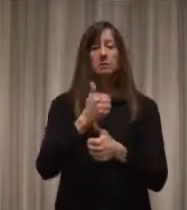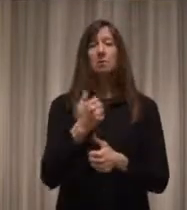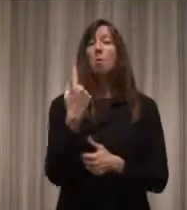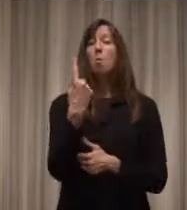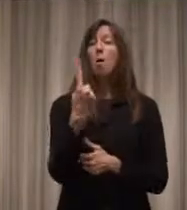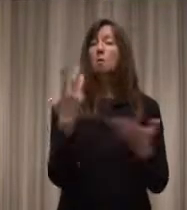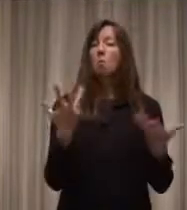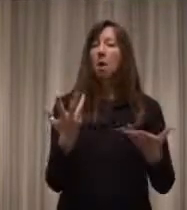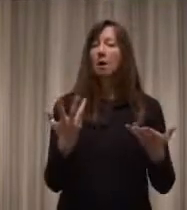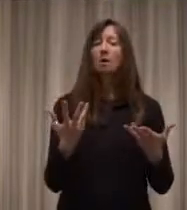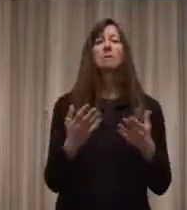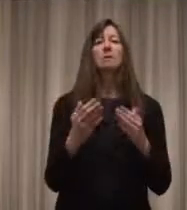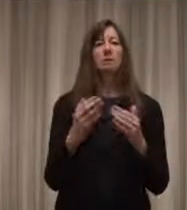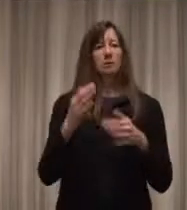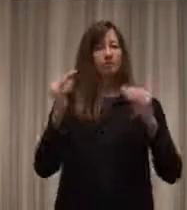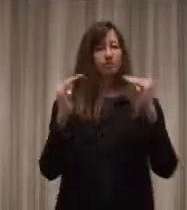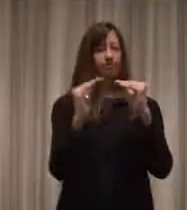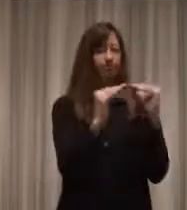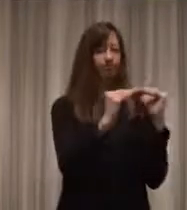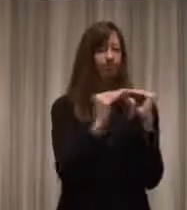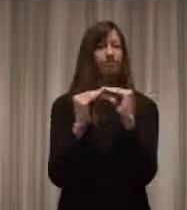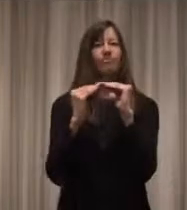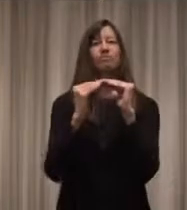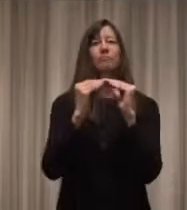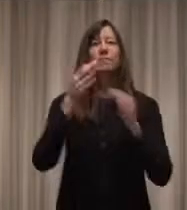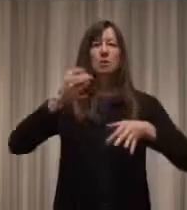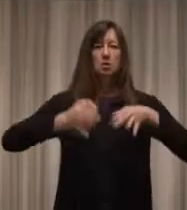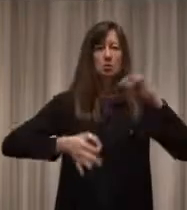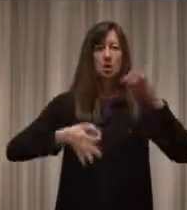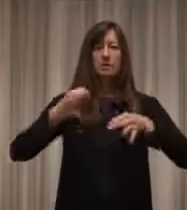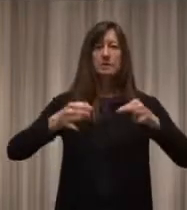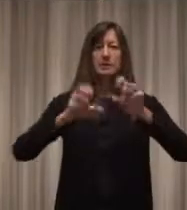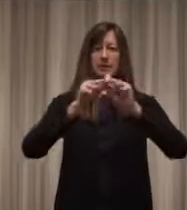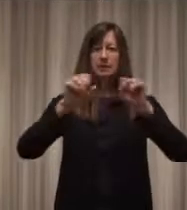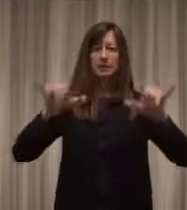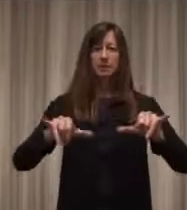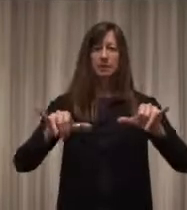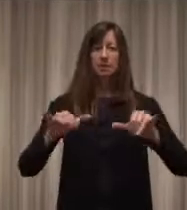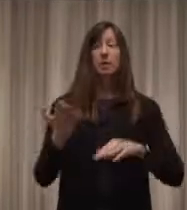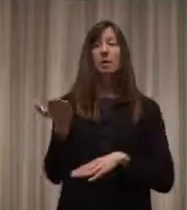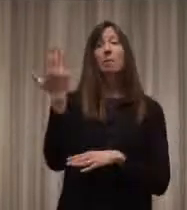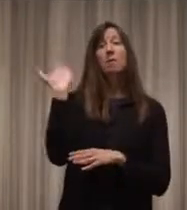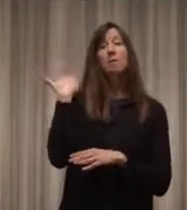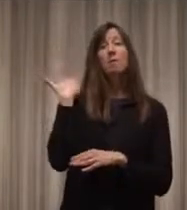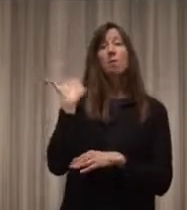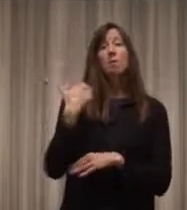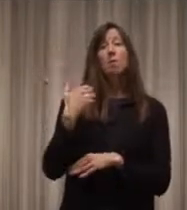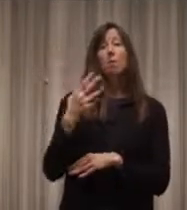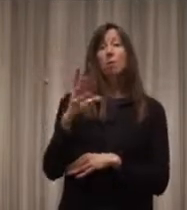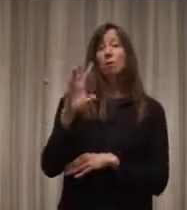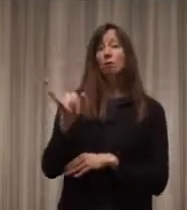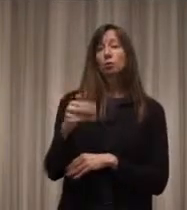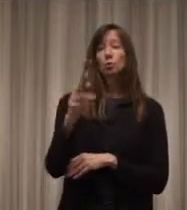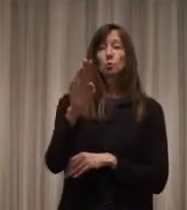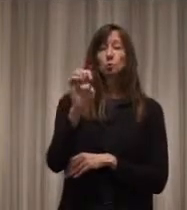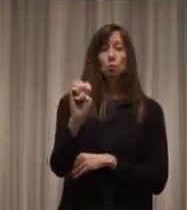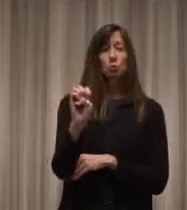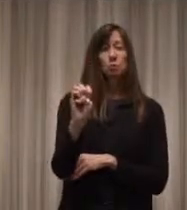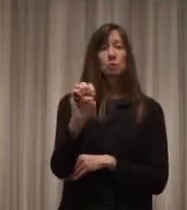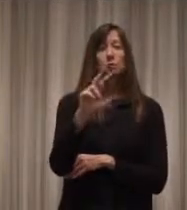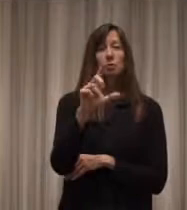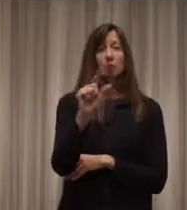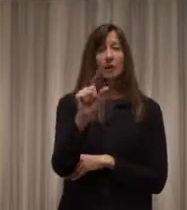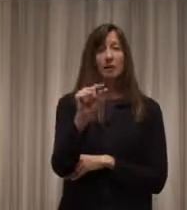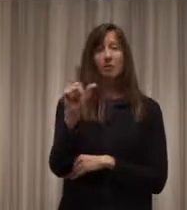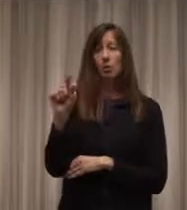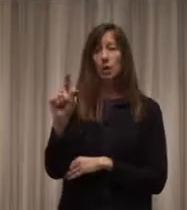equitable for all in our county. So back in June of 2020, 6-7 months ago, I was proud